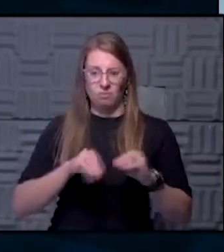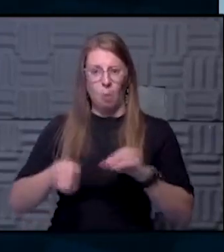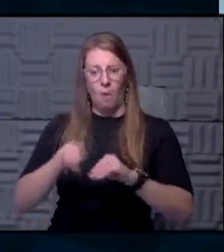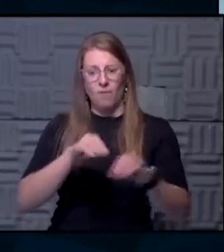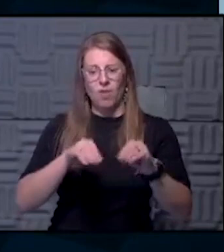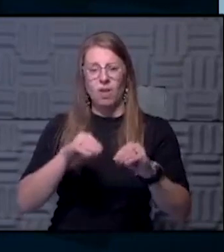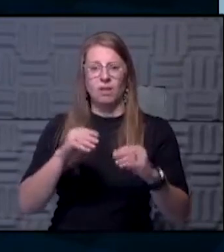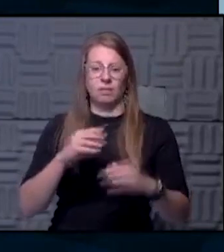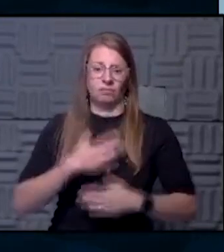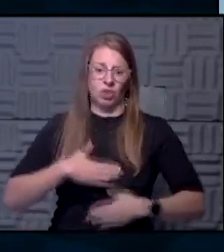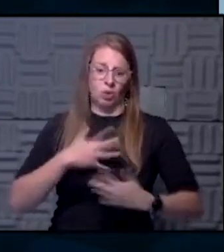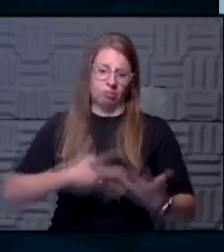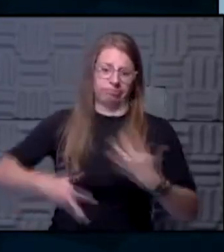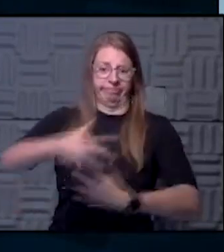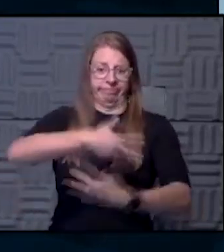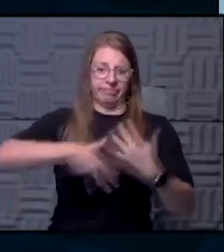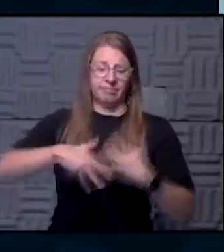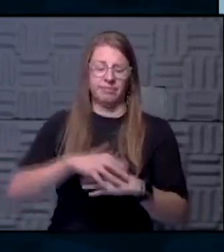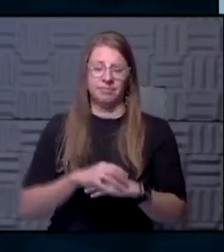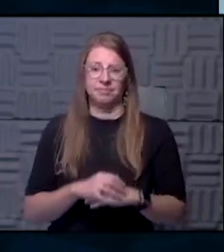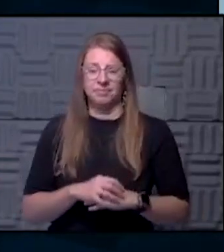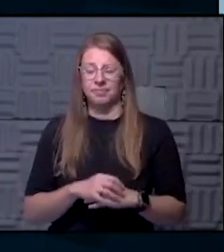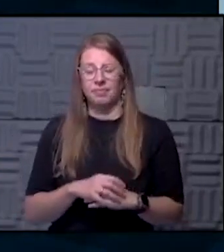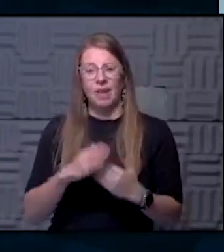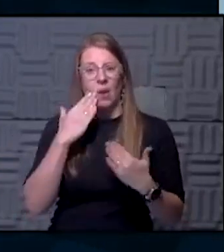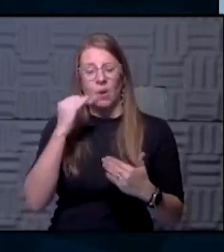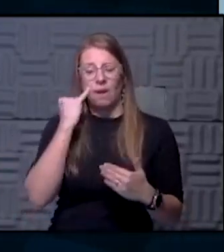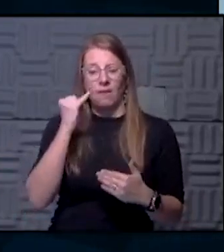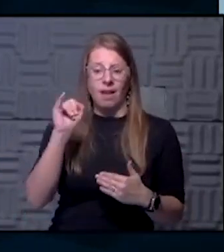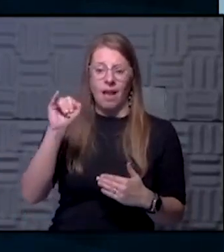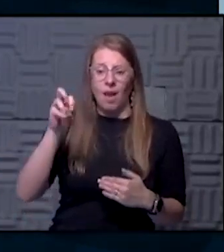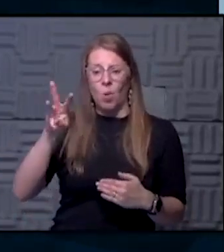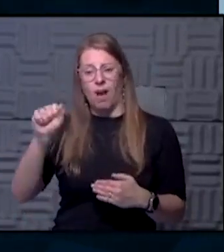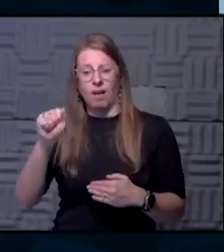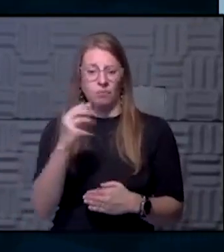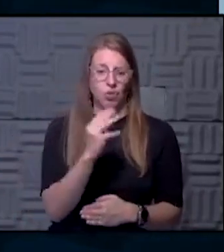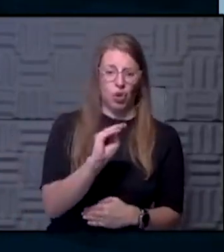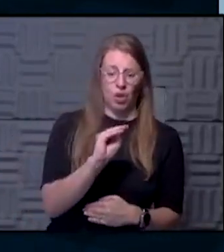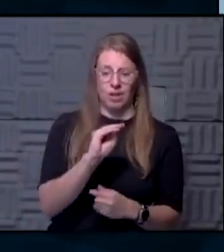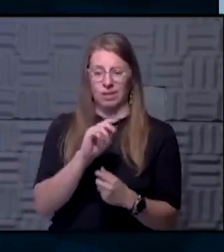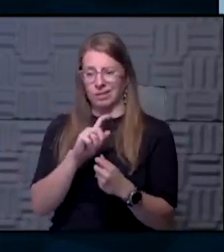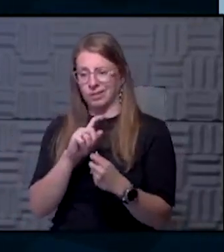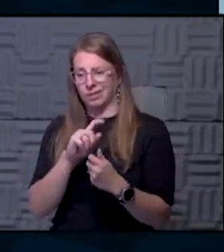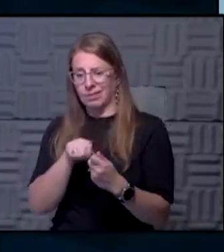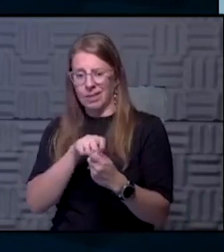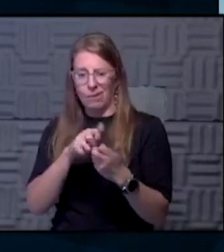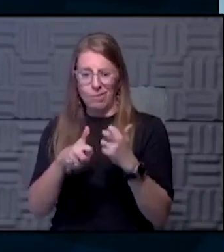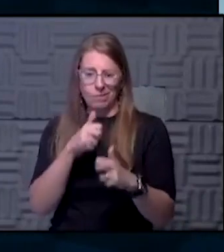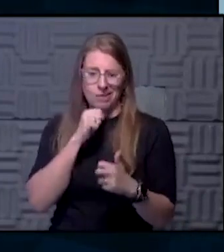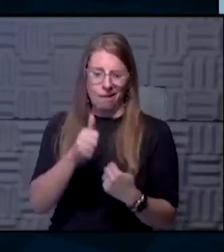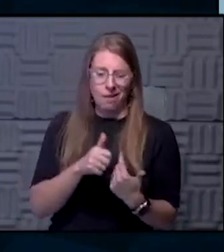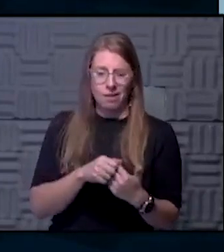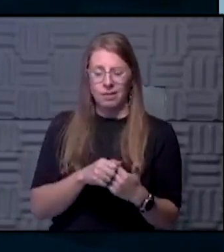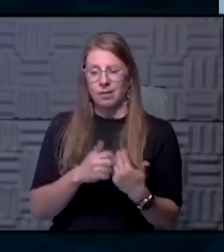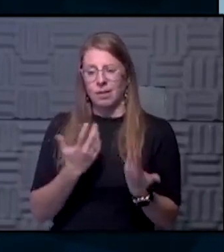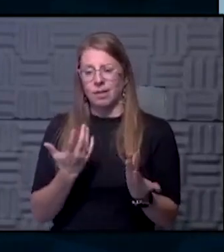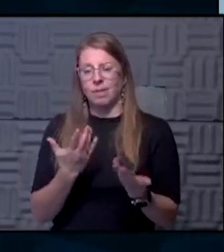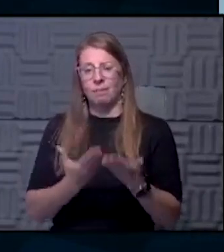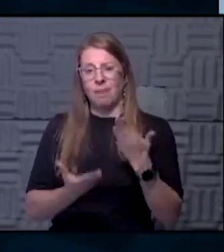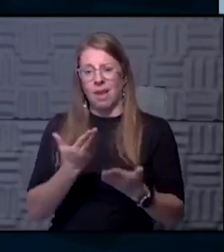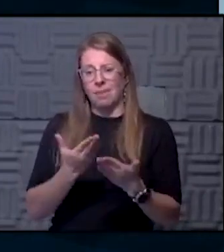so I don't know if Iowa or Missouri are necessarily the specific problems. It could be out of our own